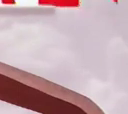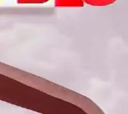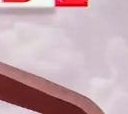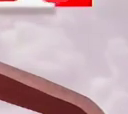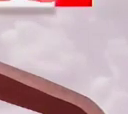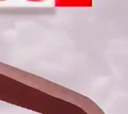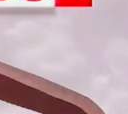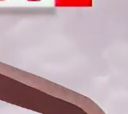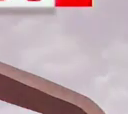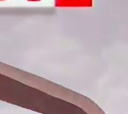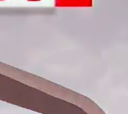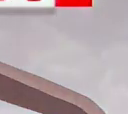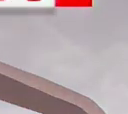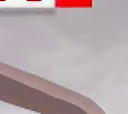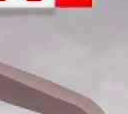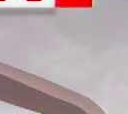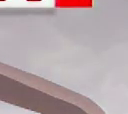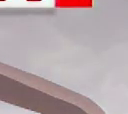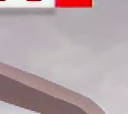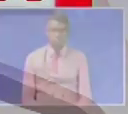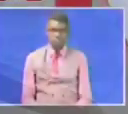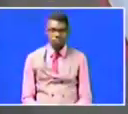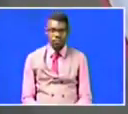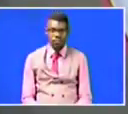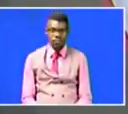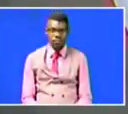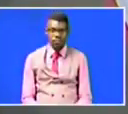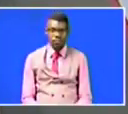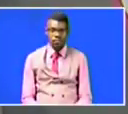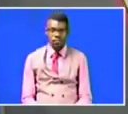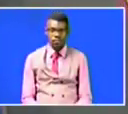All right, and that's